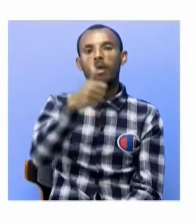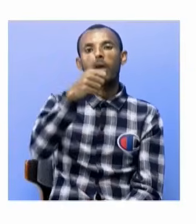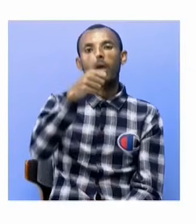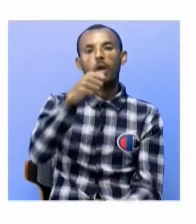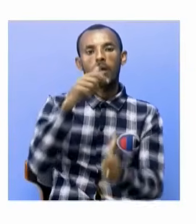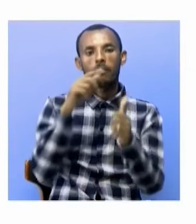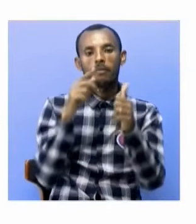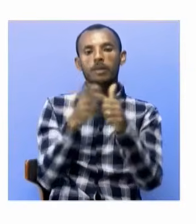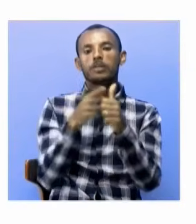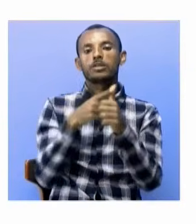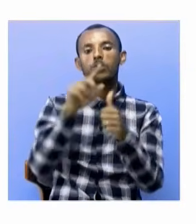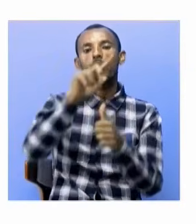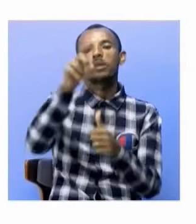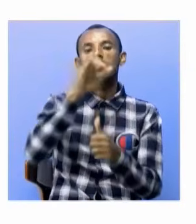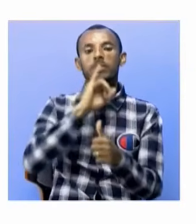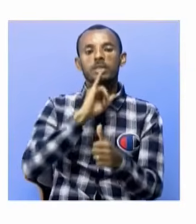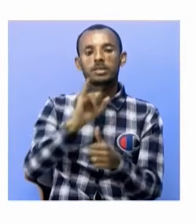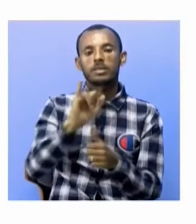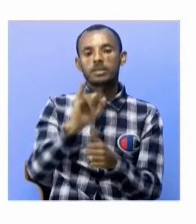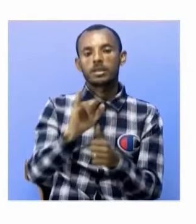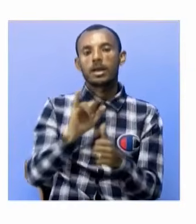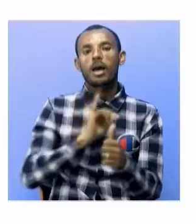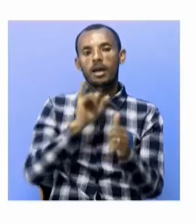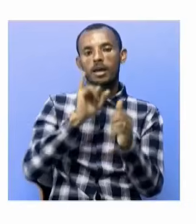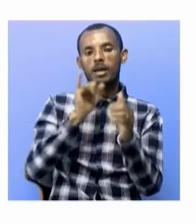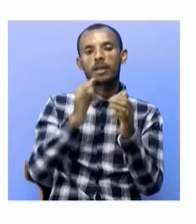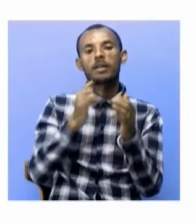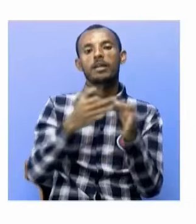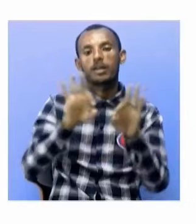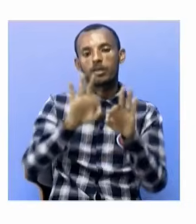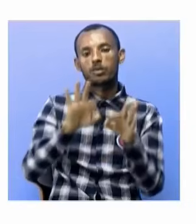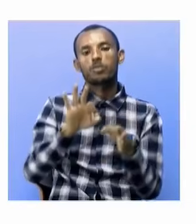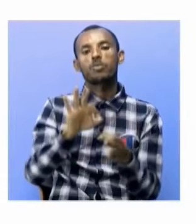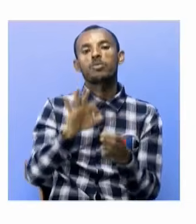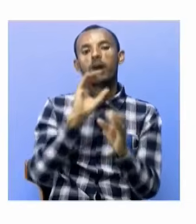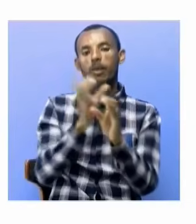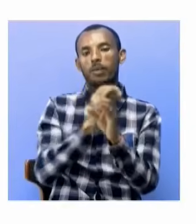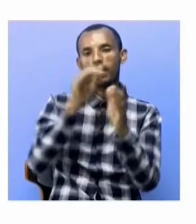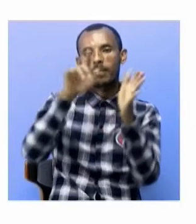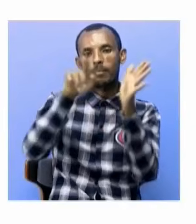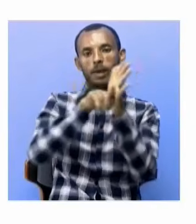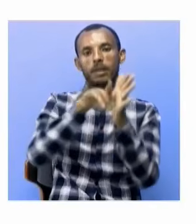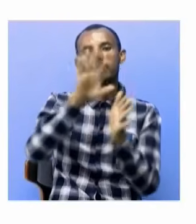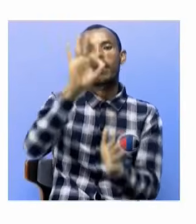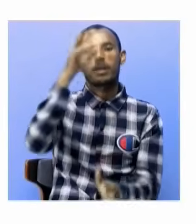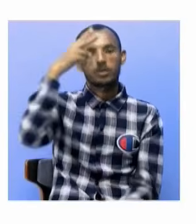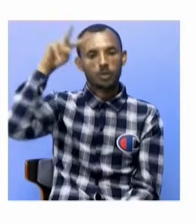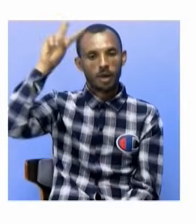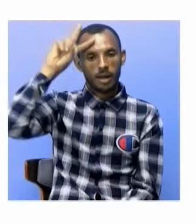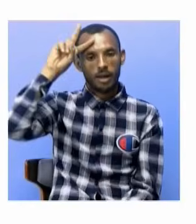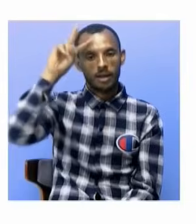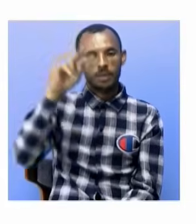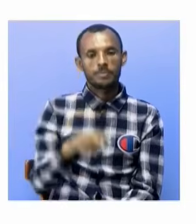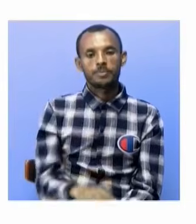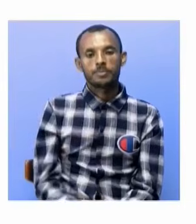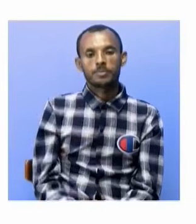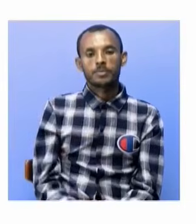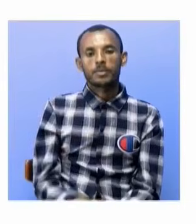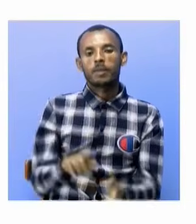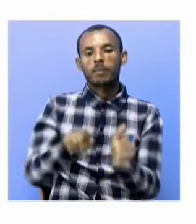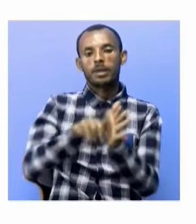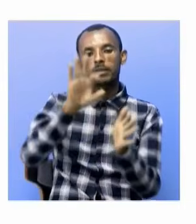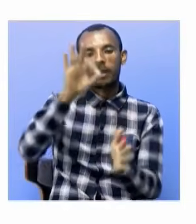first question is I need you to calculate minus 9 square. Okay, minus 9